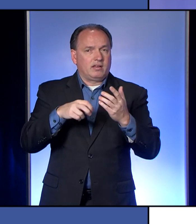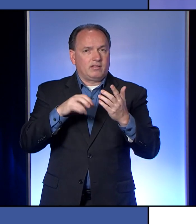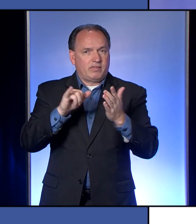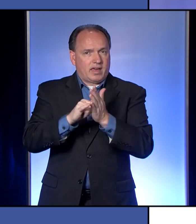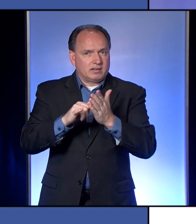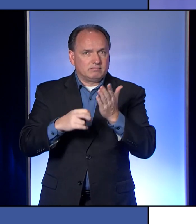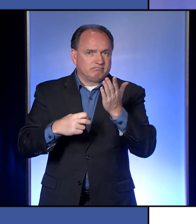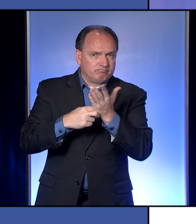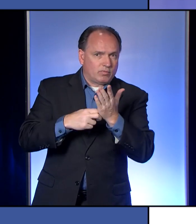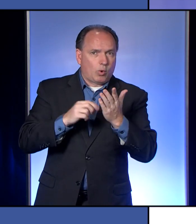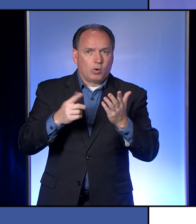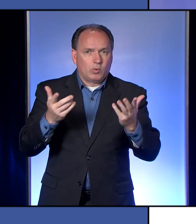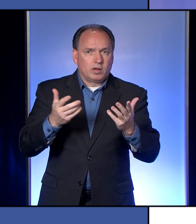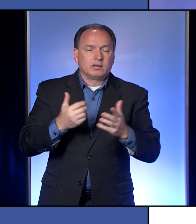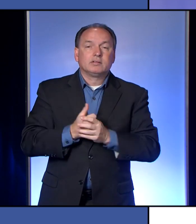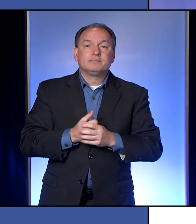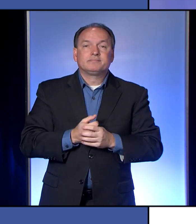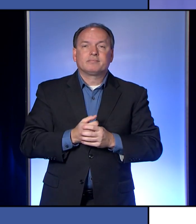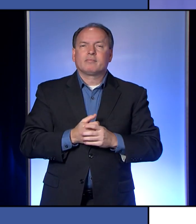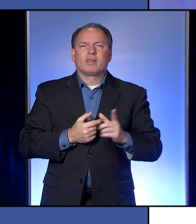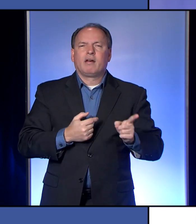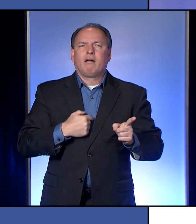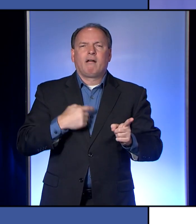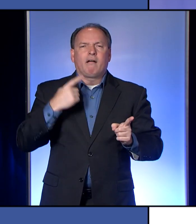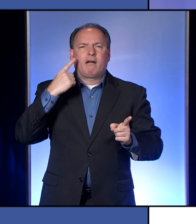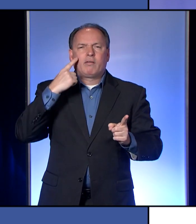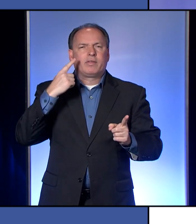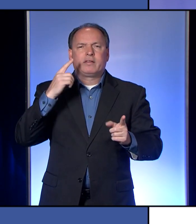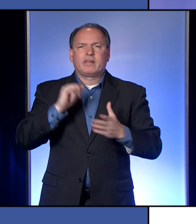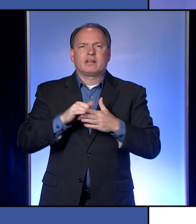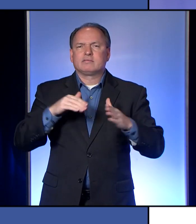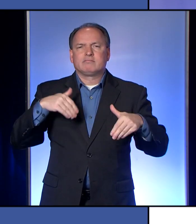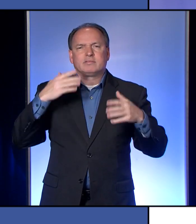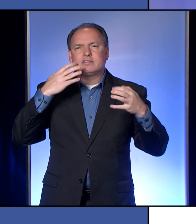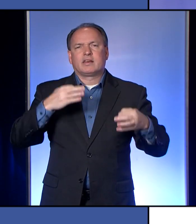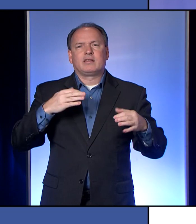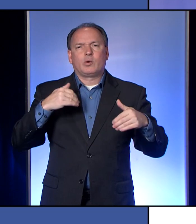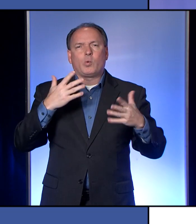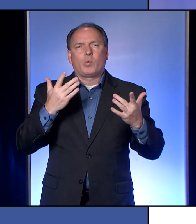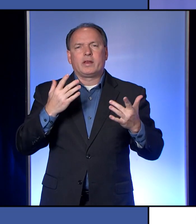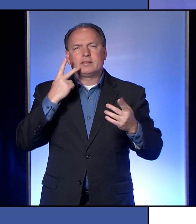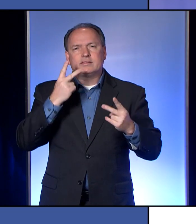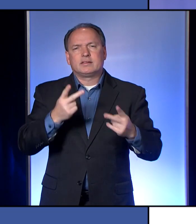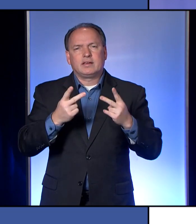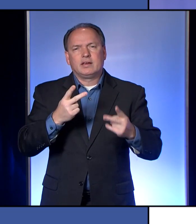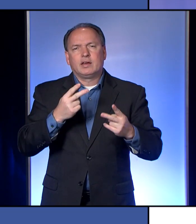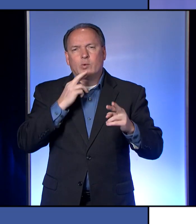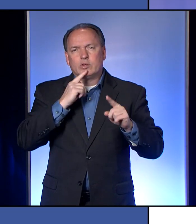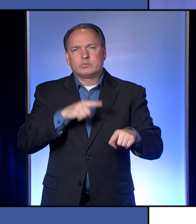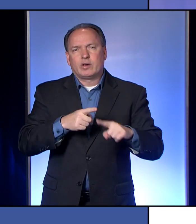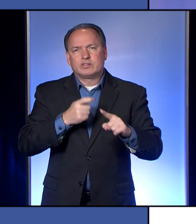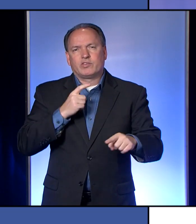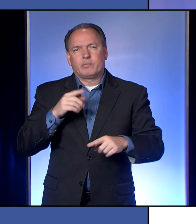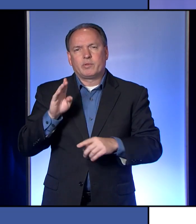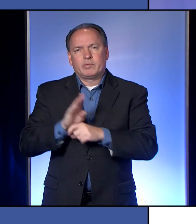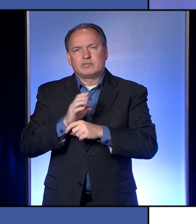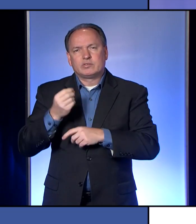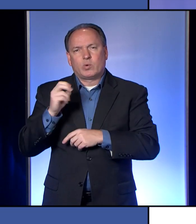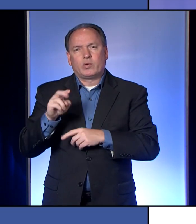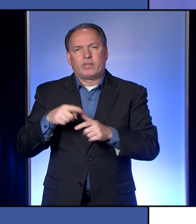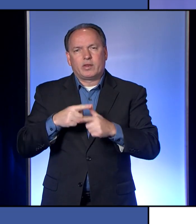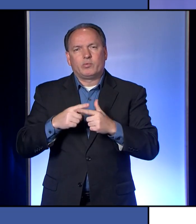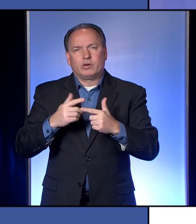on this establishment? I don't believe that's been determined yet, and we're waiting to see the response from the business owner, and then we'll